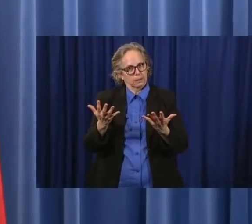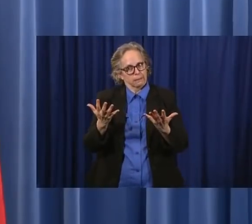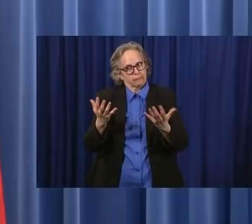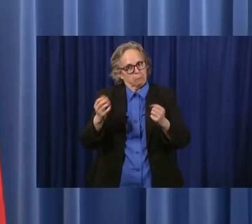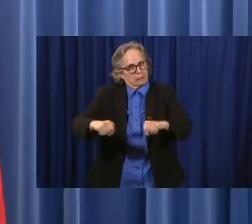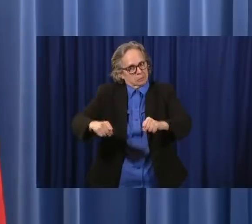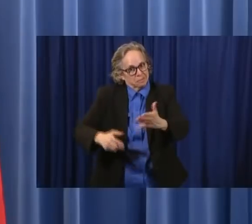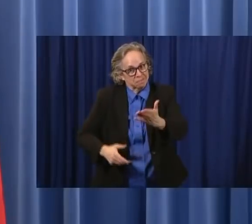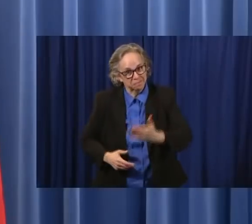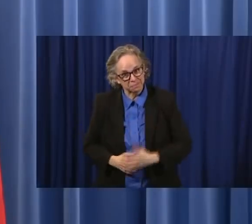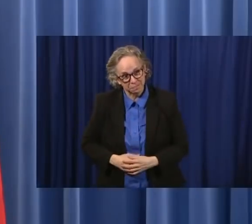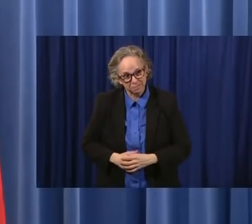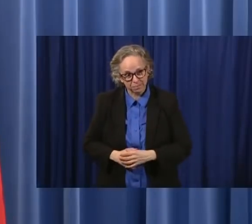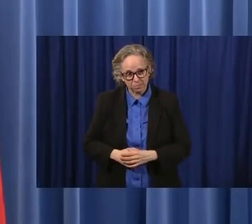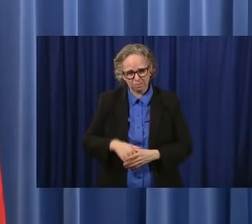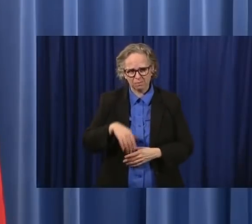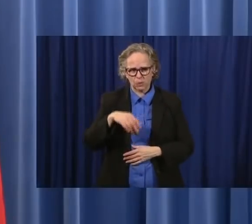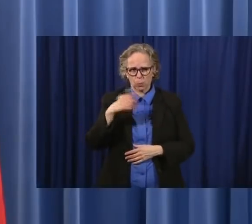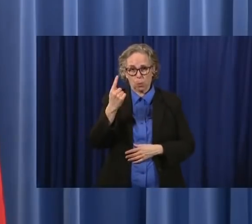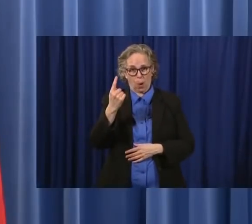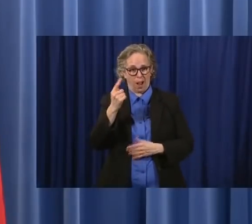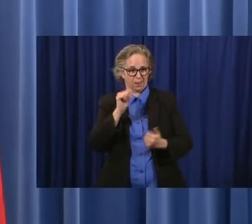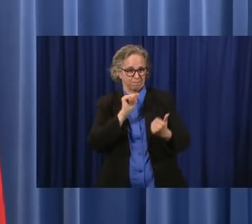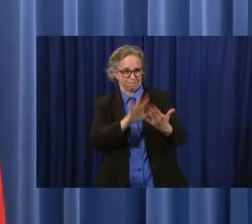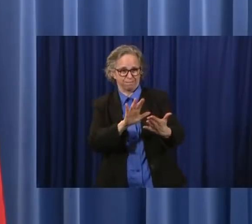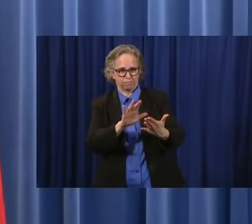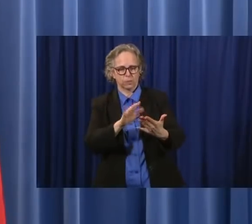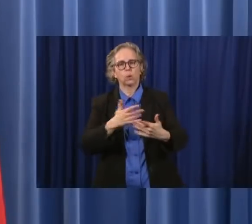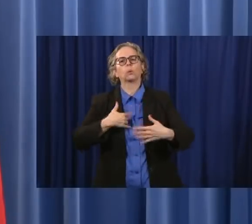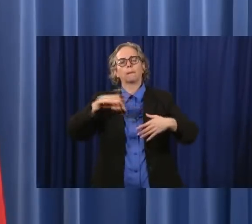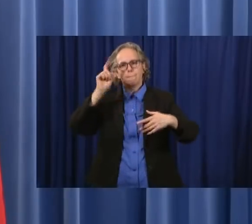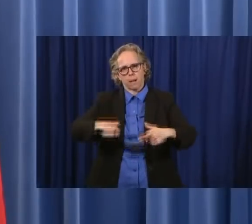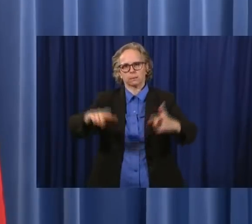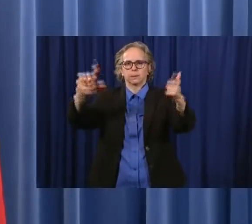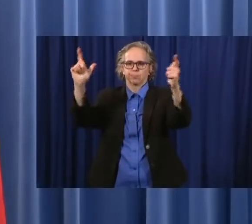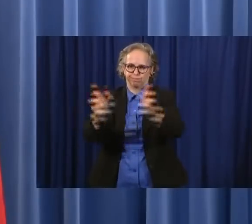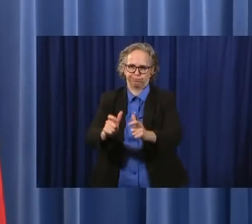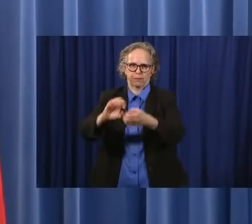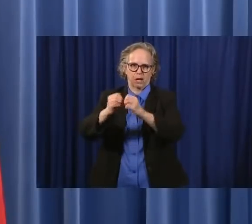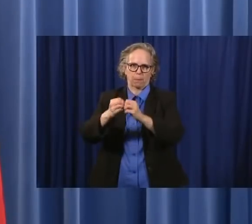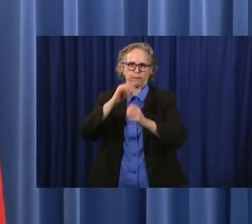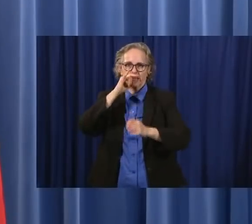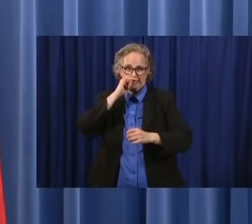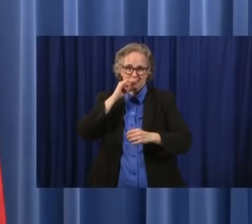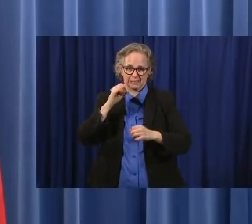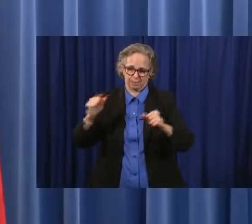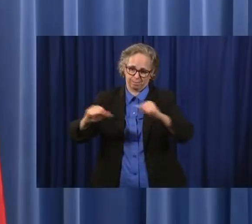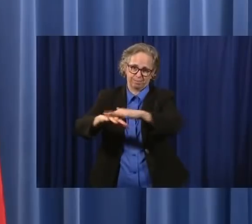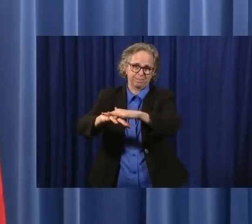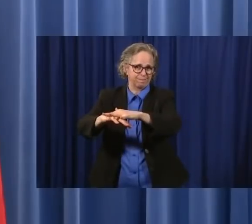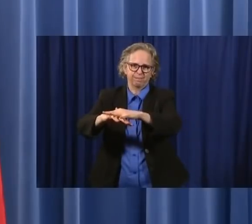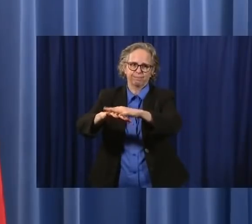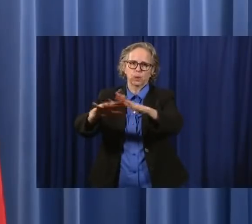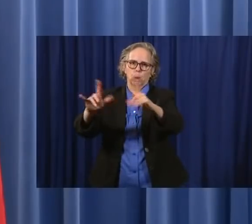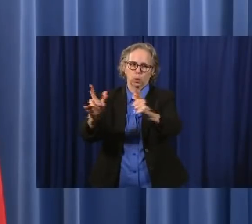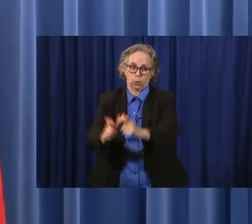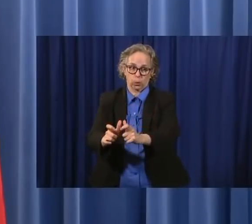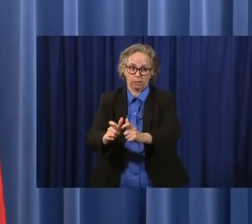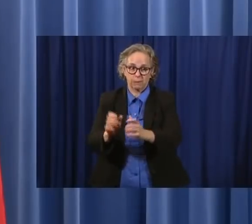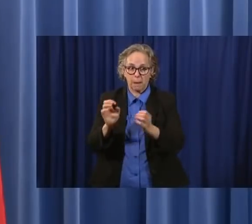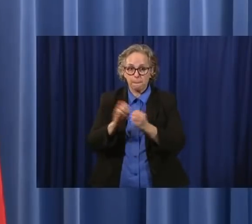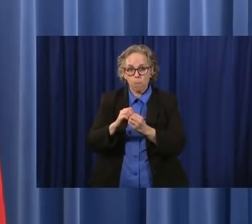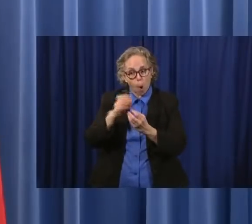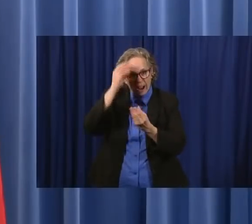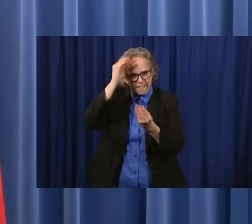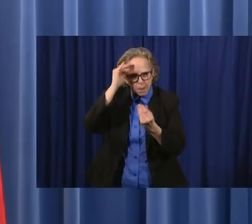had to reduce the size. That's one of the things that we had to do. And again, more data will be coming,